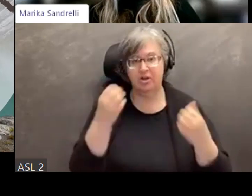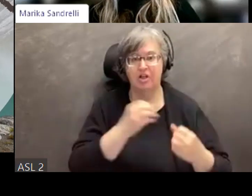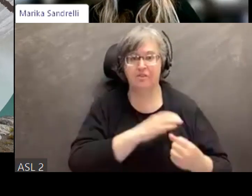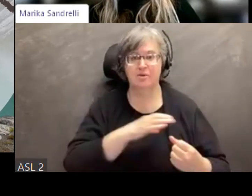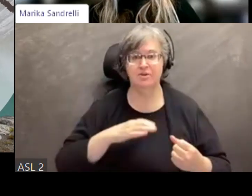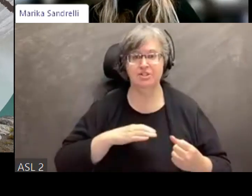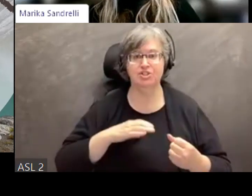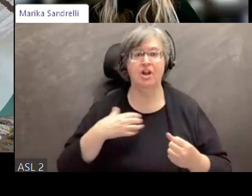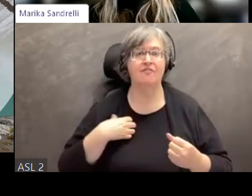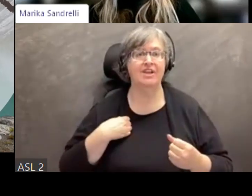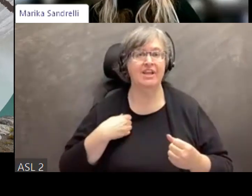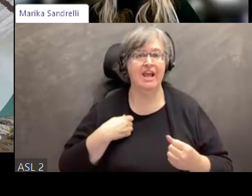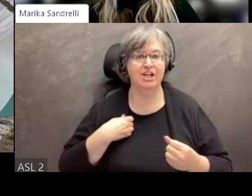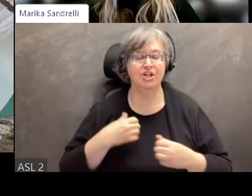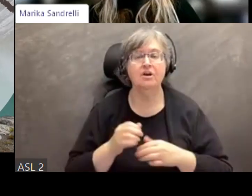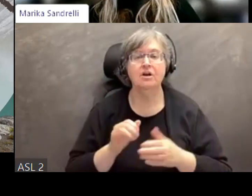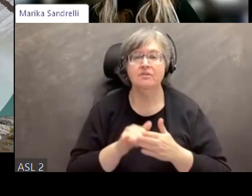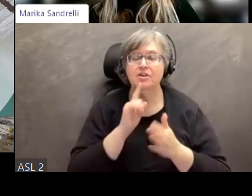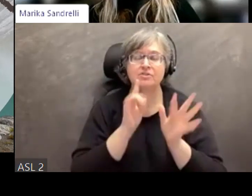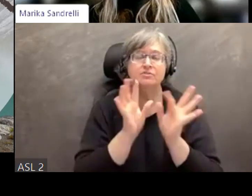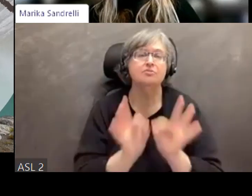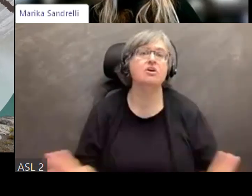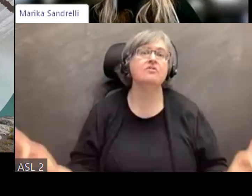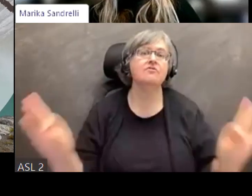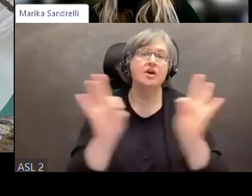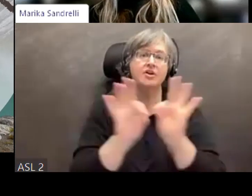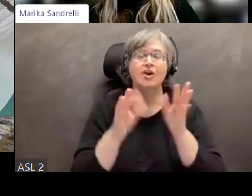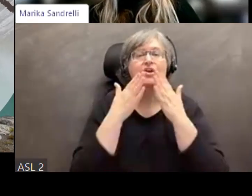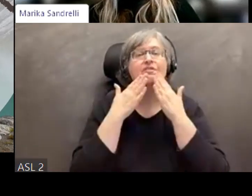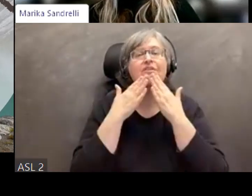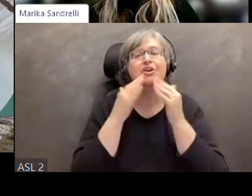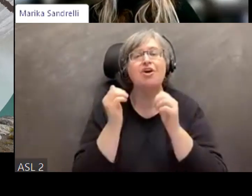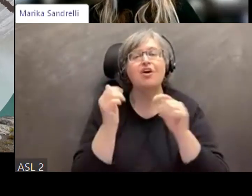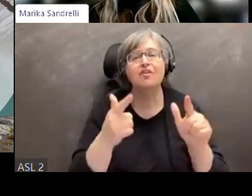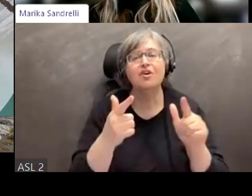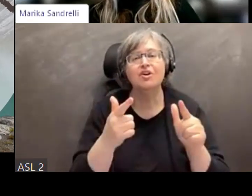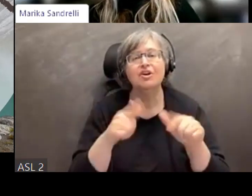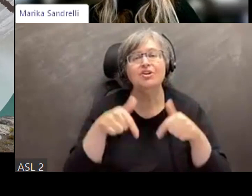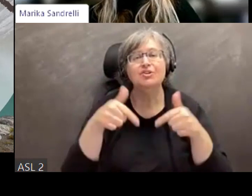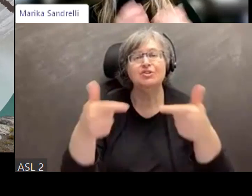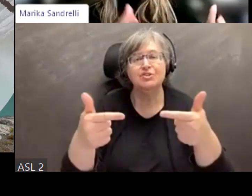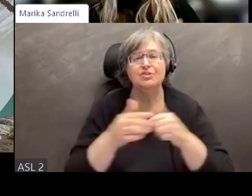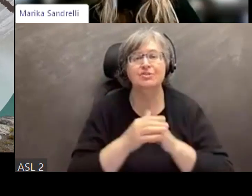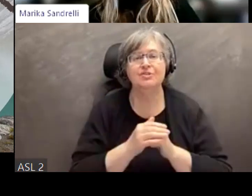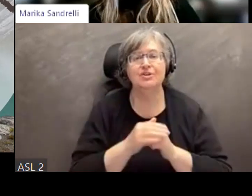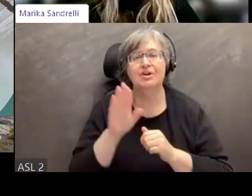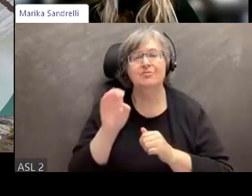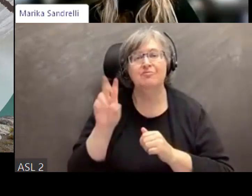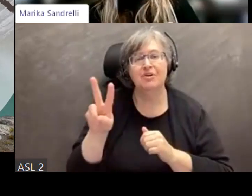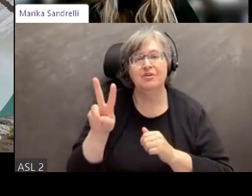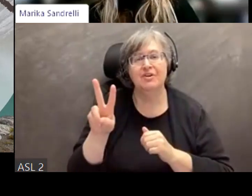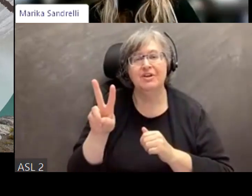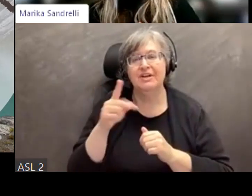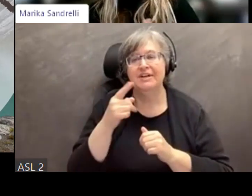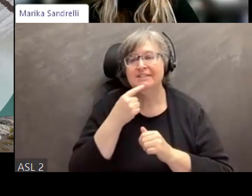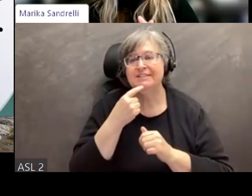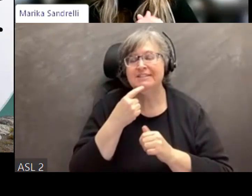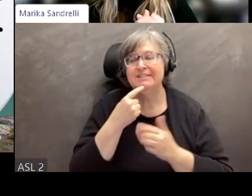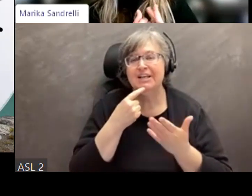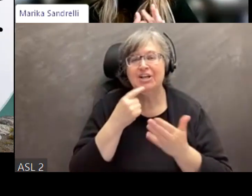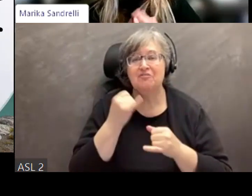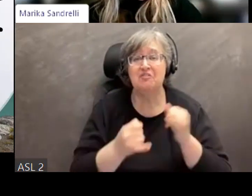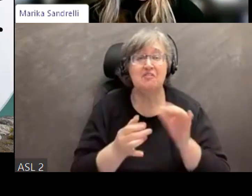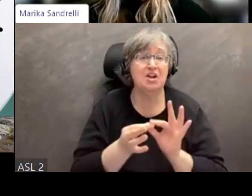Mental Health Commission of Canada has been invaluable. So thank you, everyone. Turn it over to you, Bev,